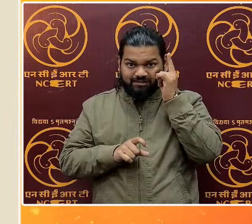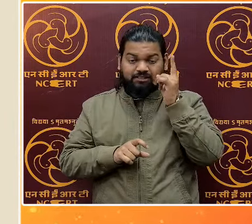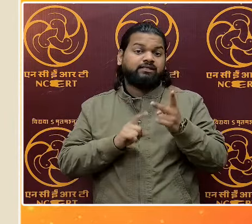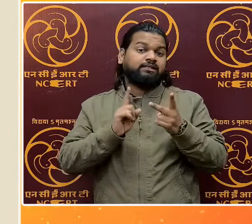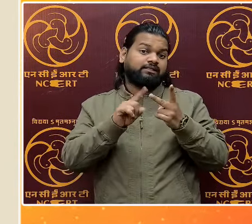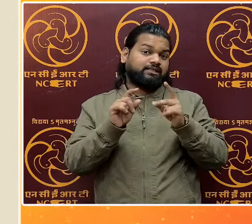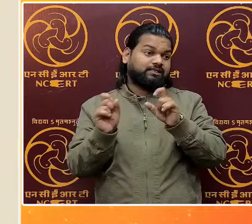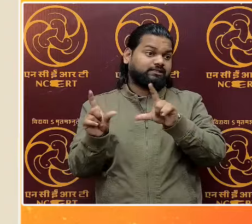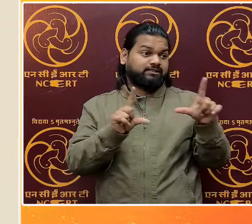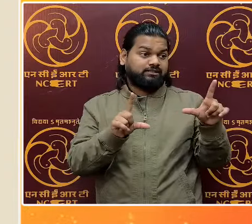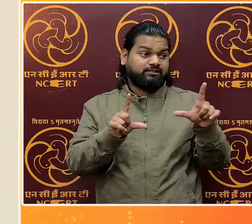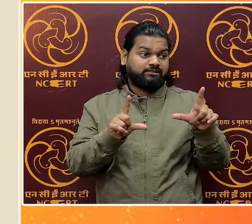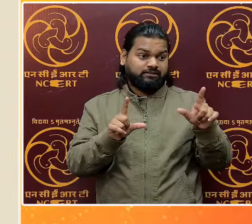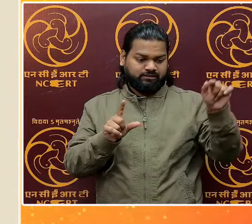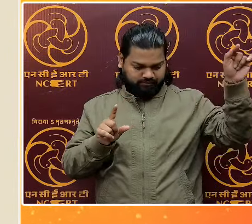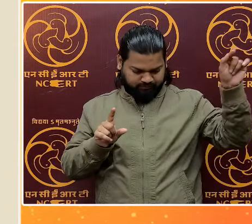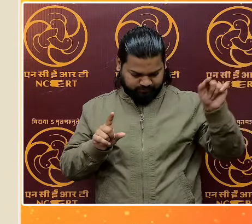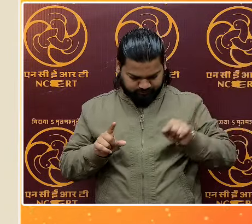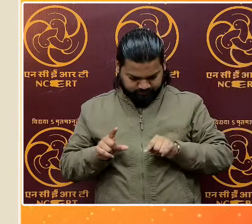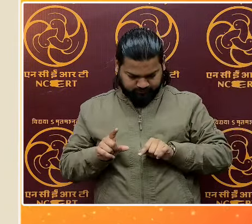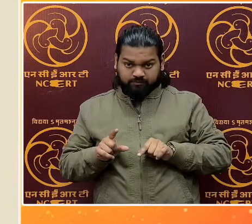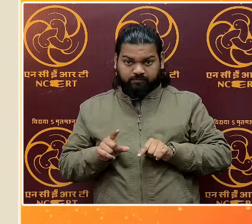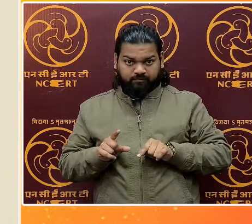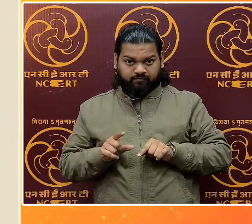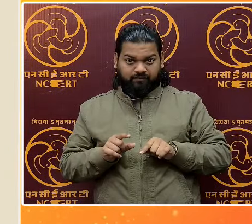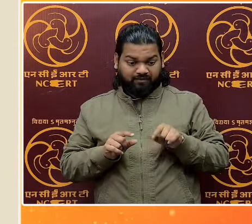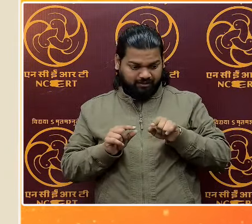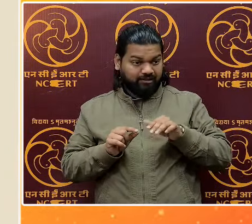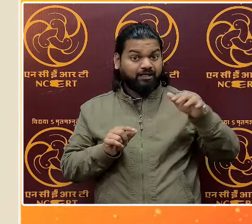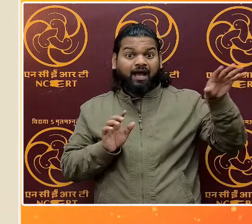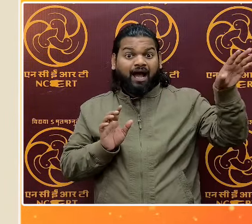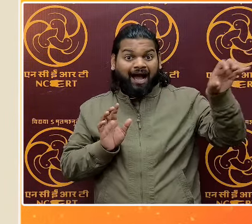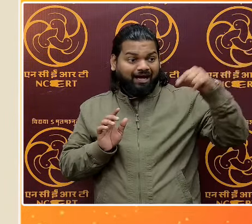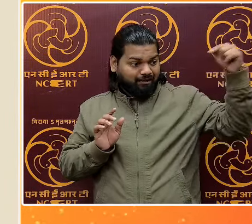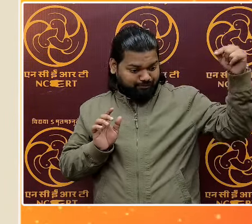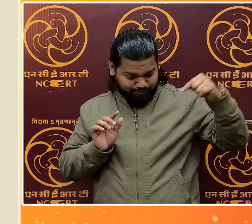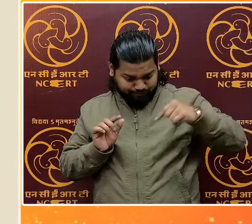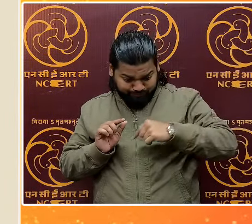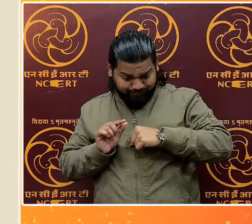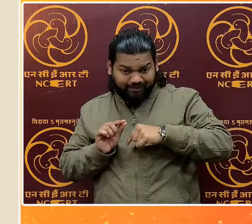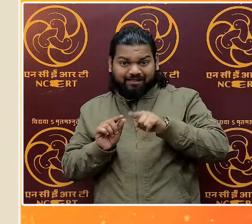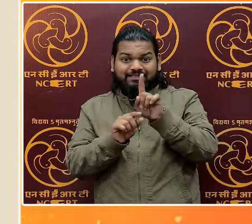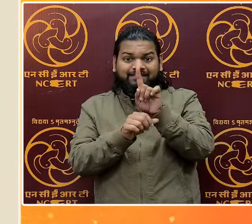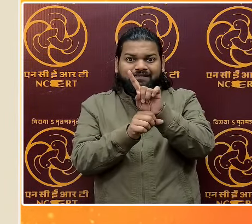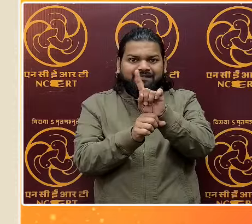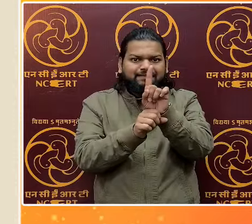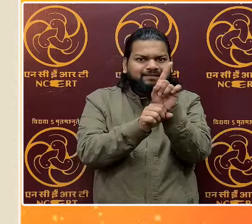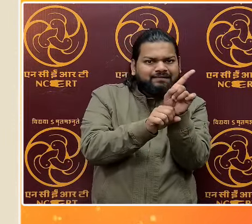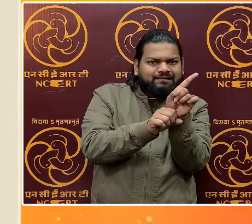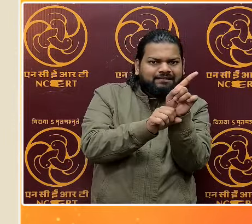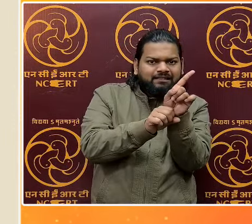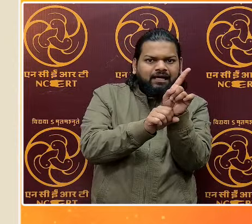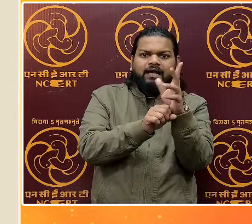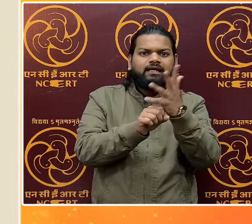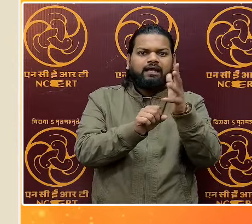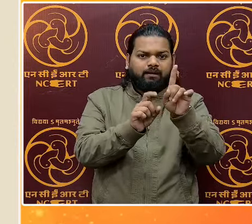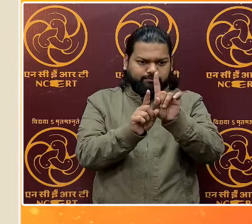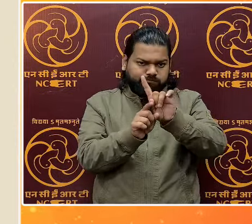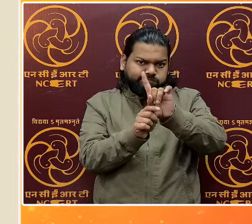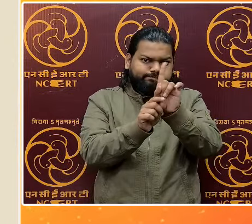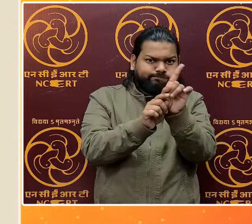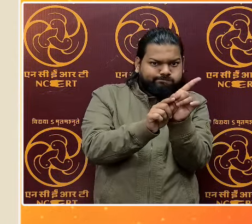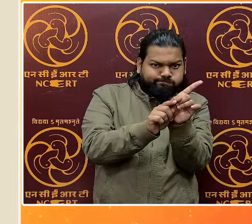is angle of incidence. What is this angle of incidence? It's the angle formed between the incident ray and